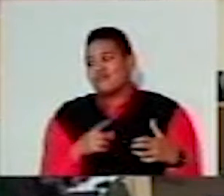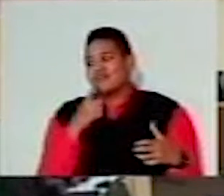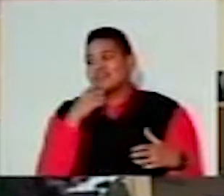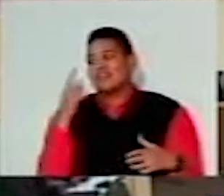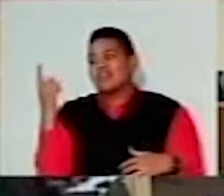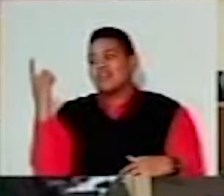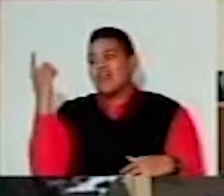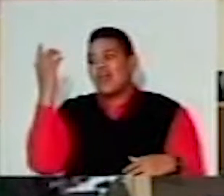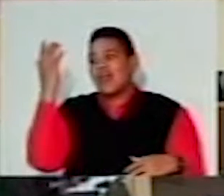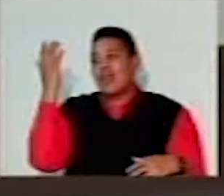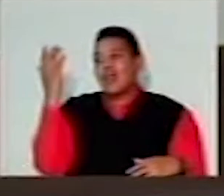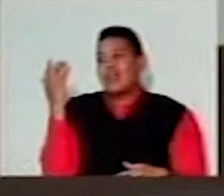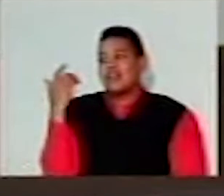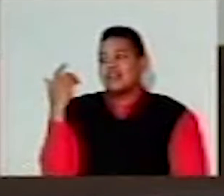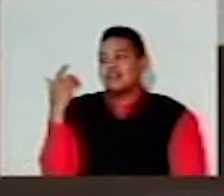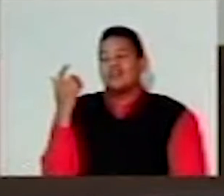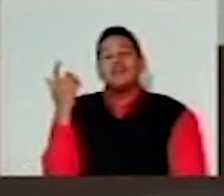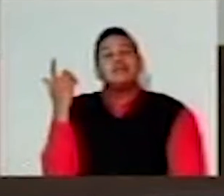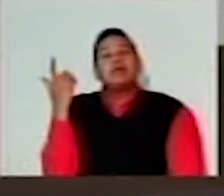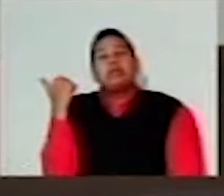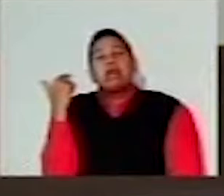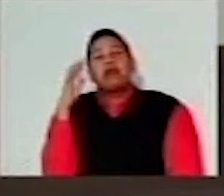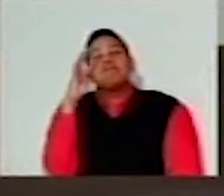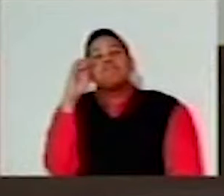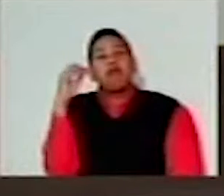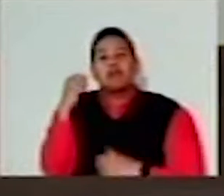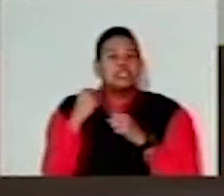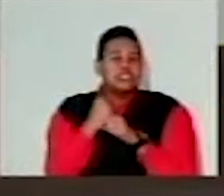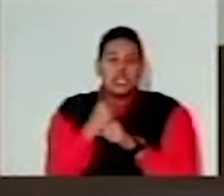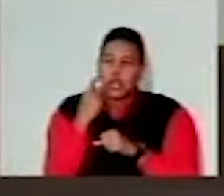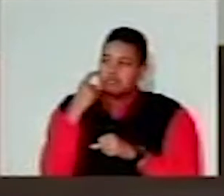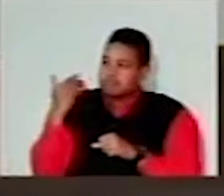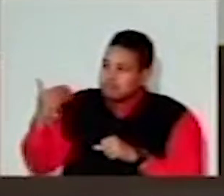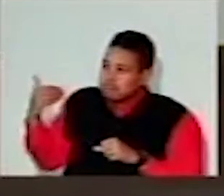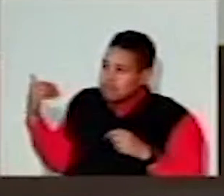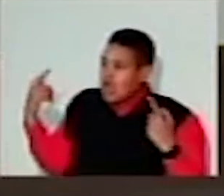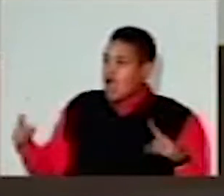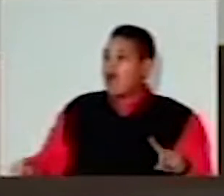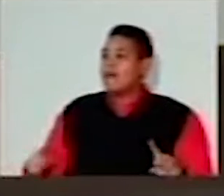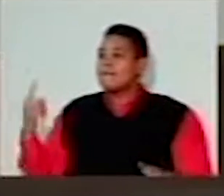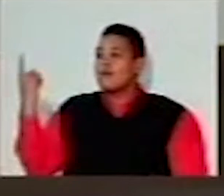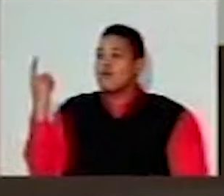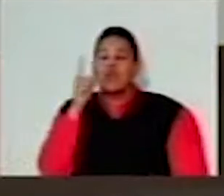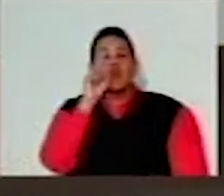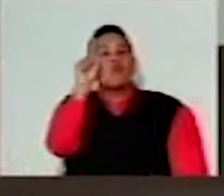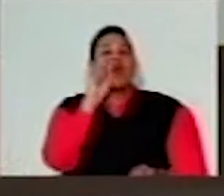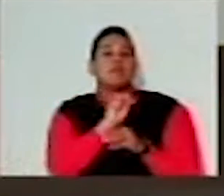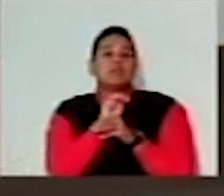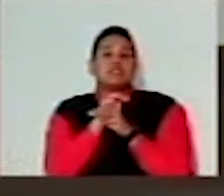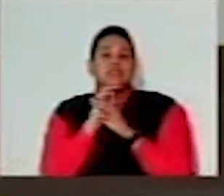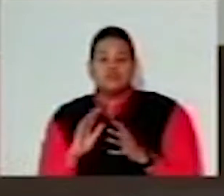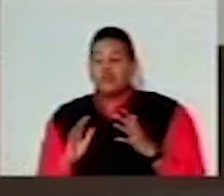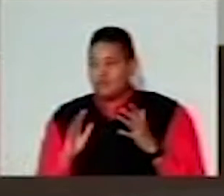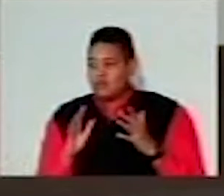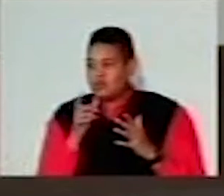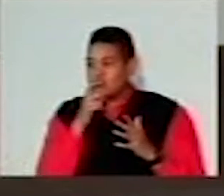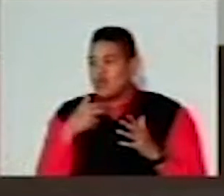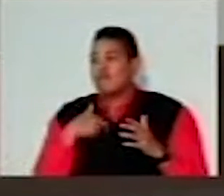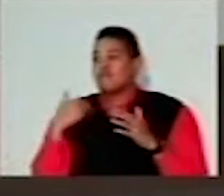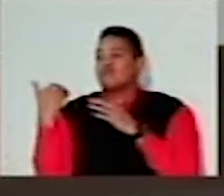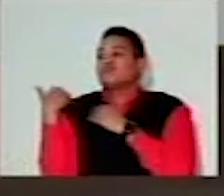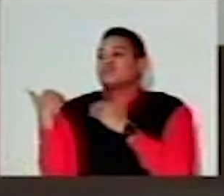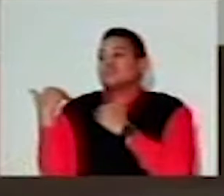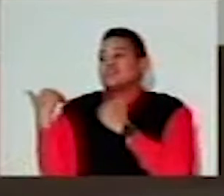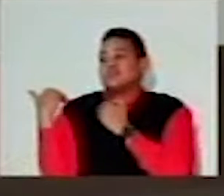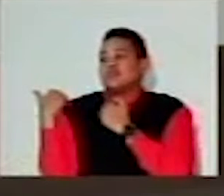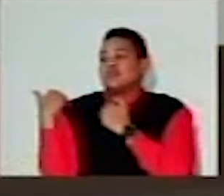last 40 or so years, there's been only one minister who had a portfolio